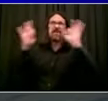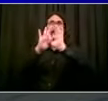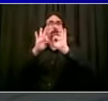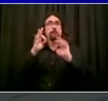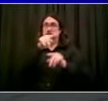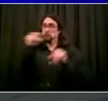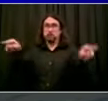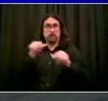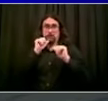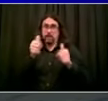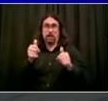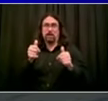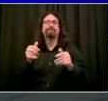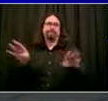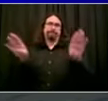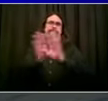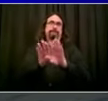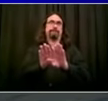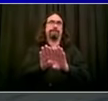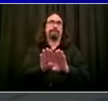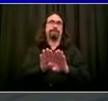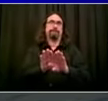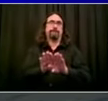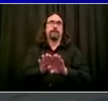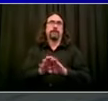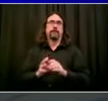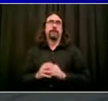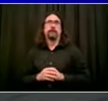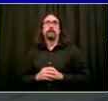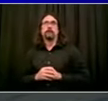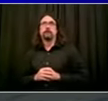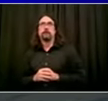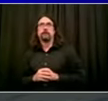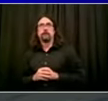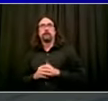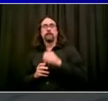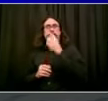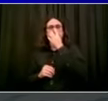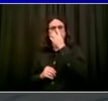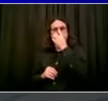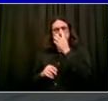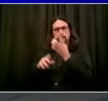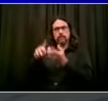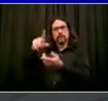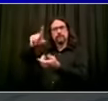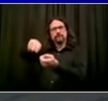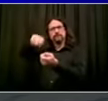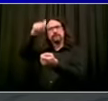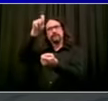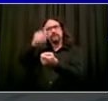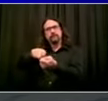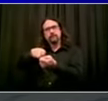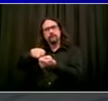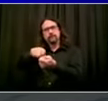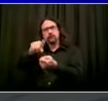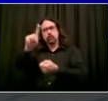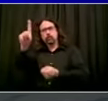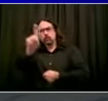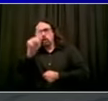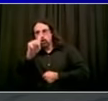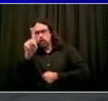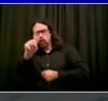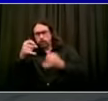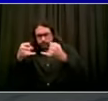Wednesday morning with enforcement in those 9 zip codes of all non-essential businesses. We will continue to work with the